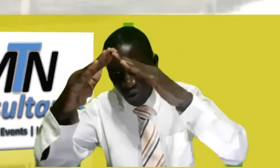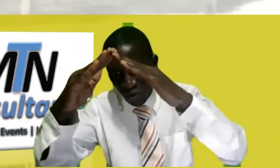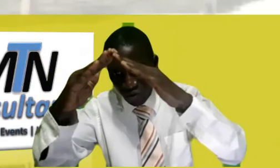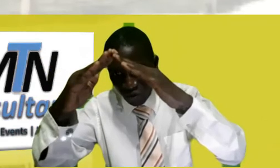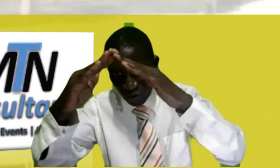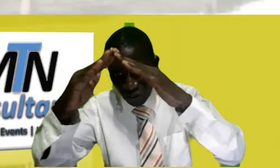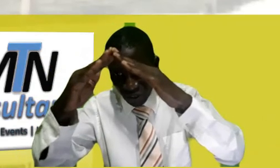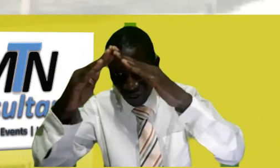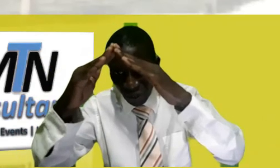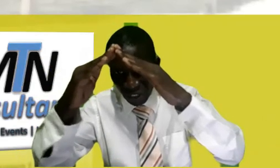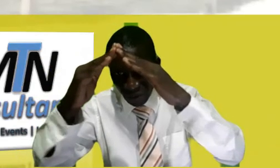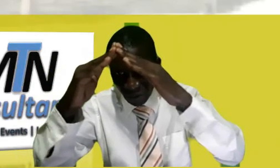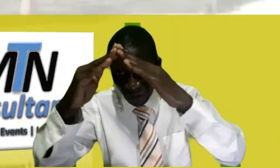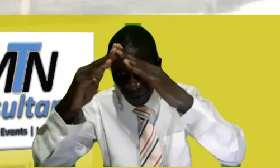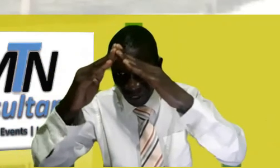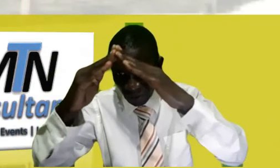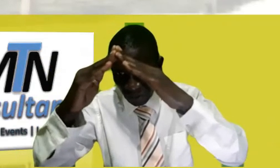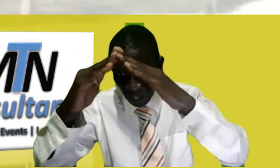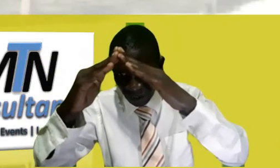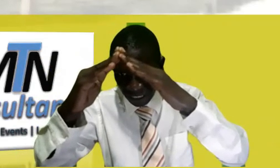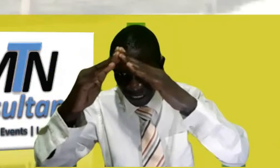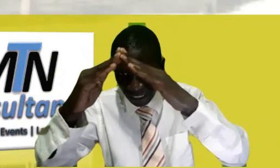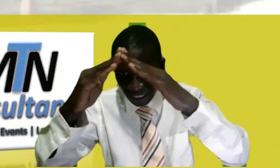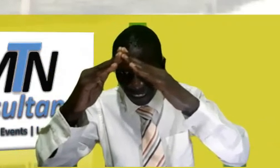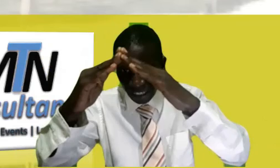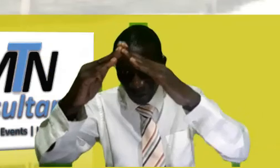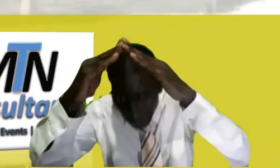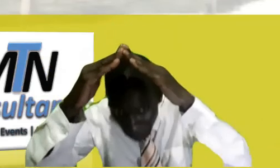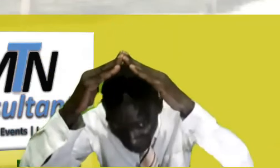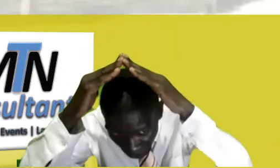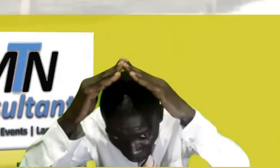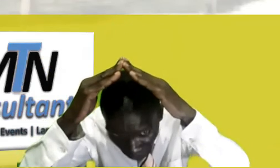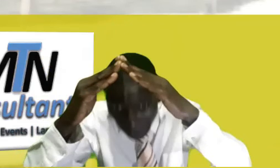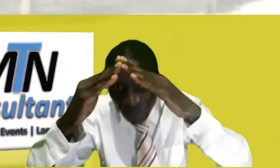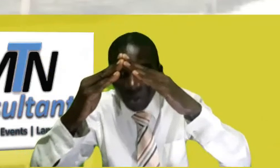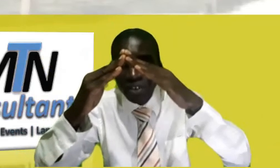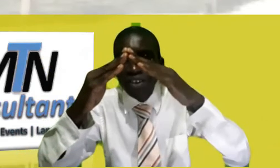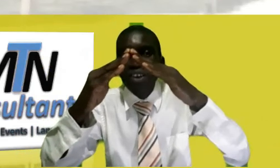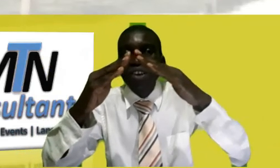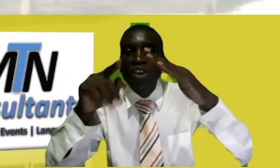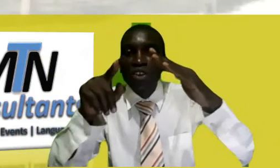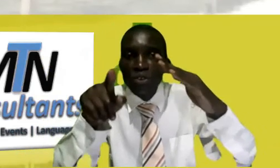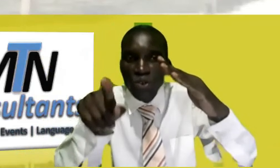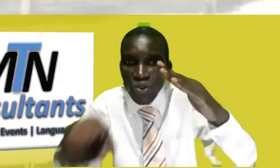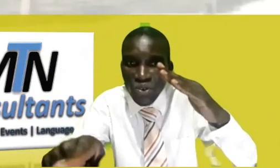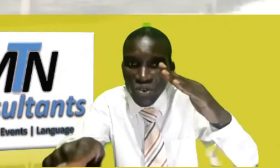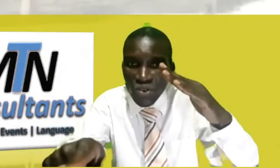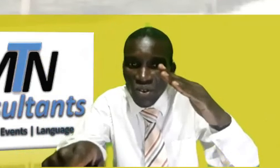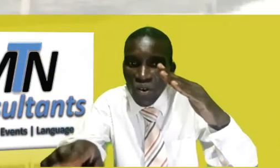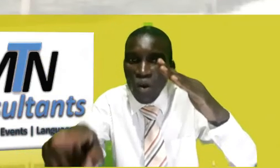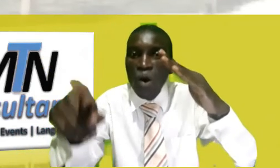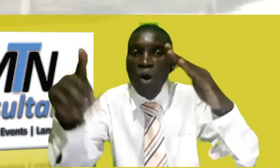the roof. You know the roof, how you do the roof of your house. Where you, so